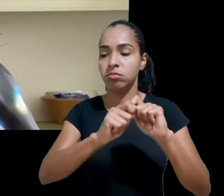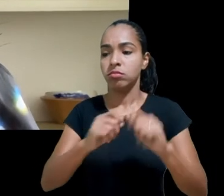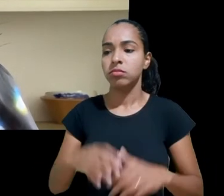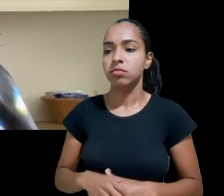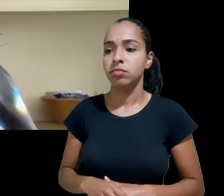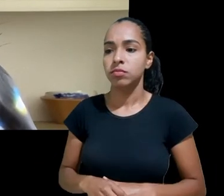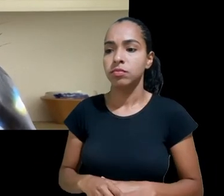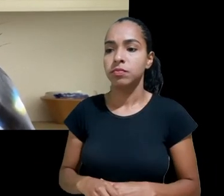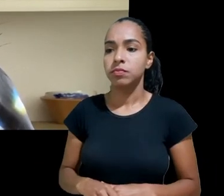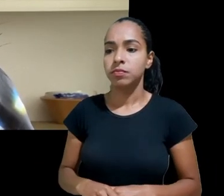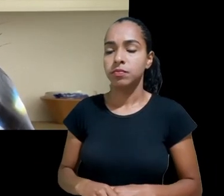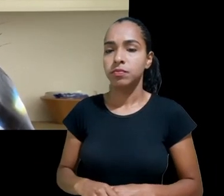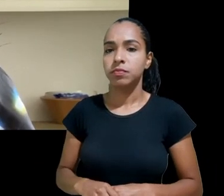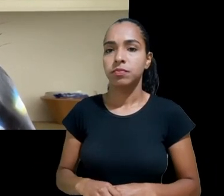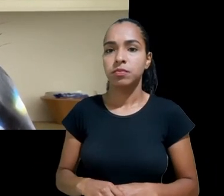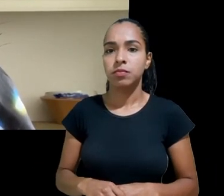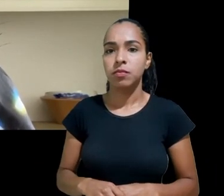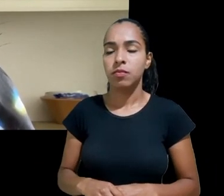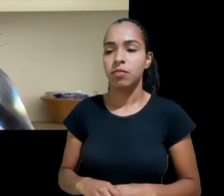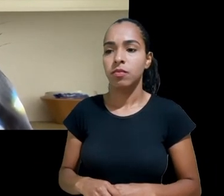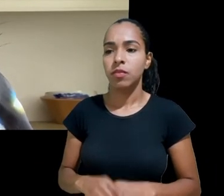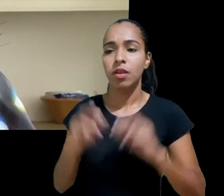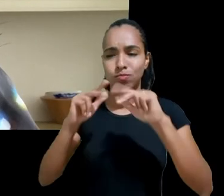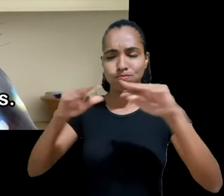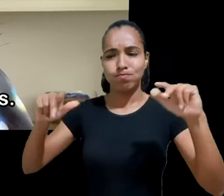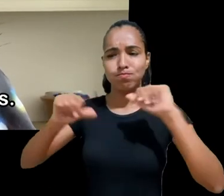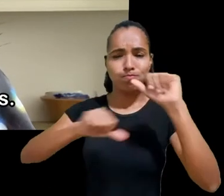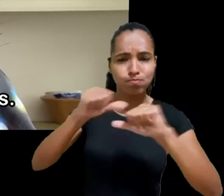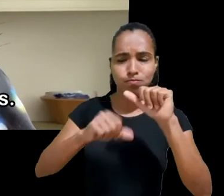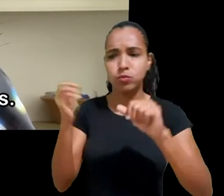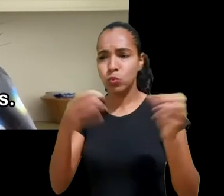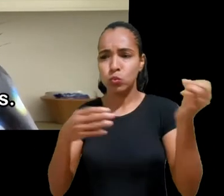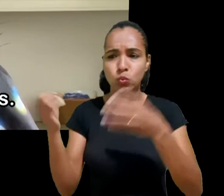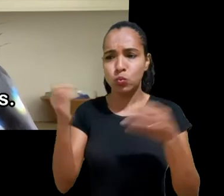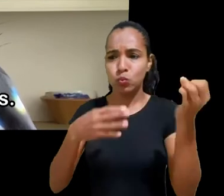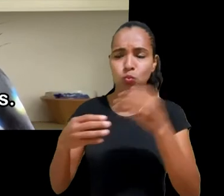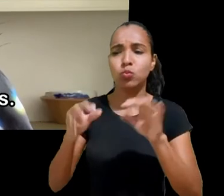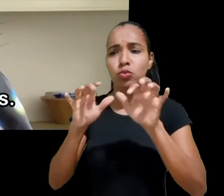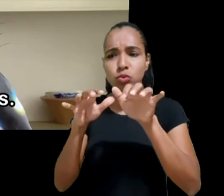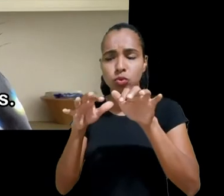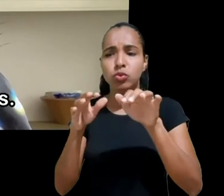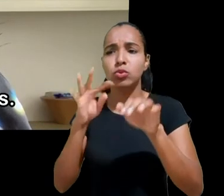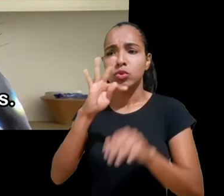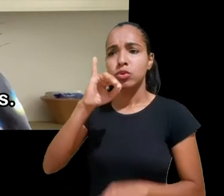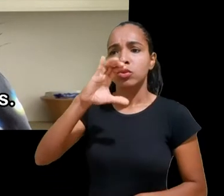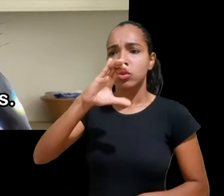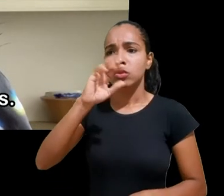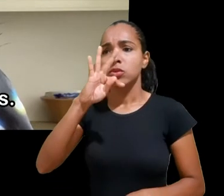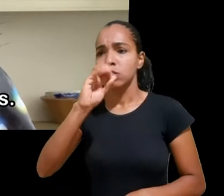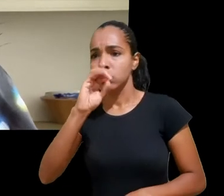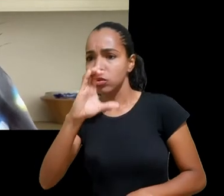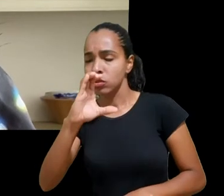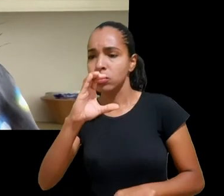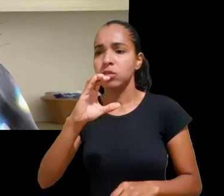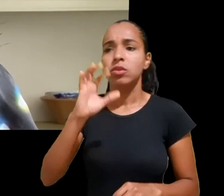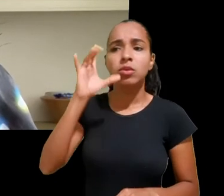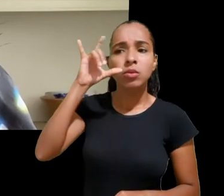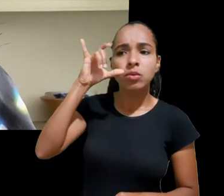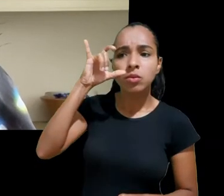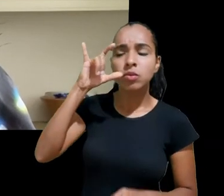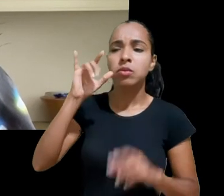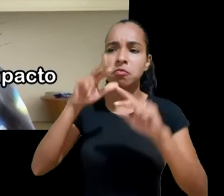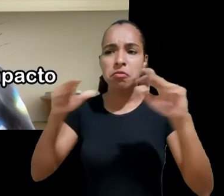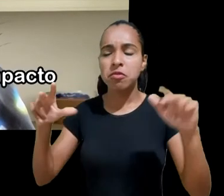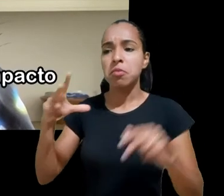introduced into the digital world in anticipation of this from TikTok and Instagram defaulting children's accounts to private to more systemic